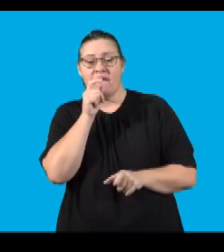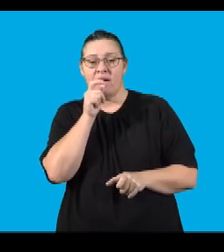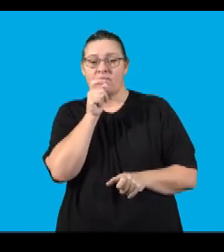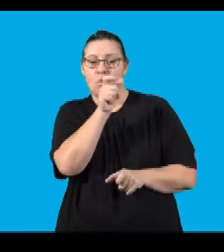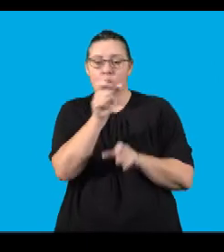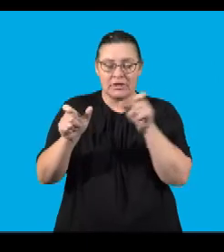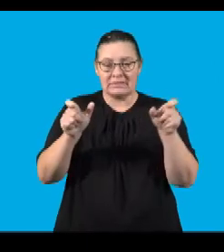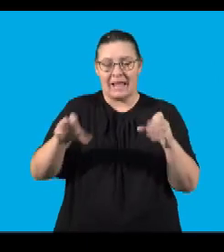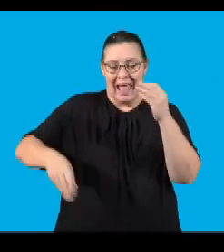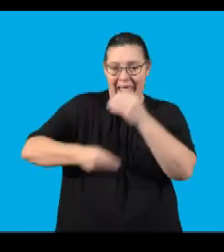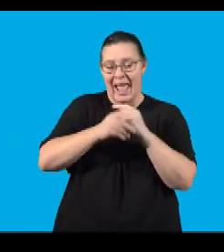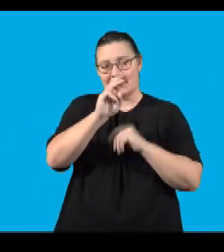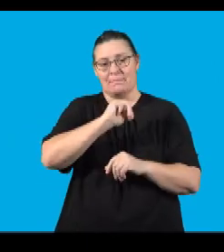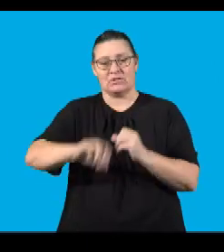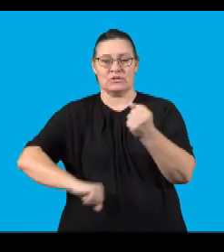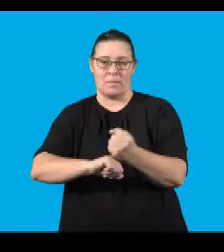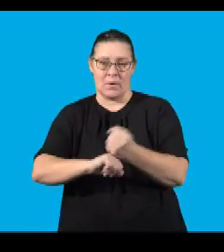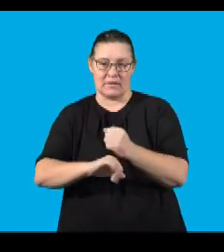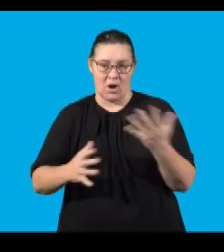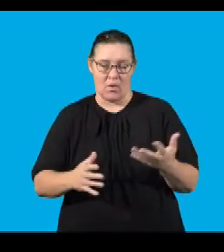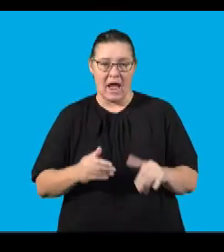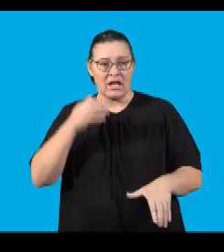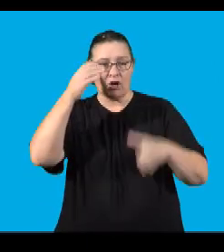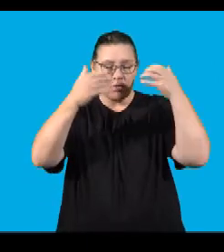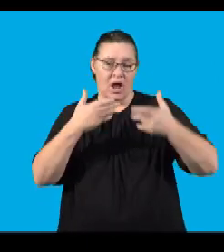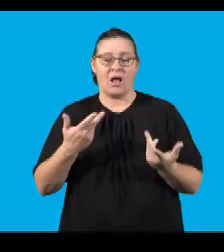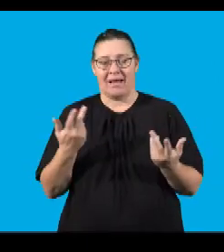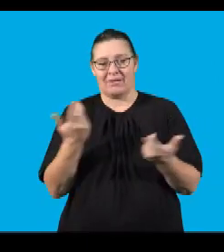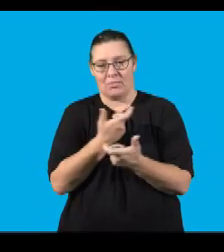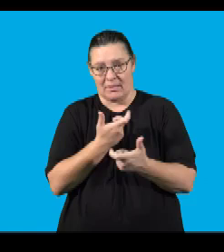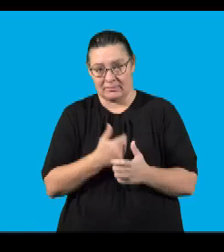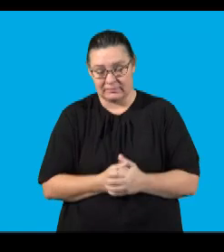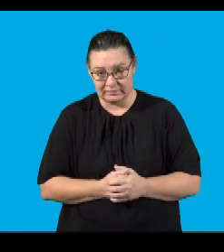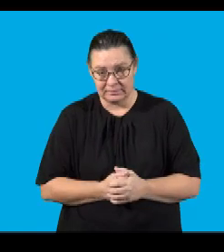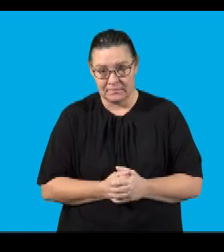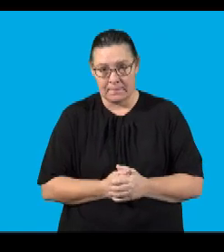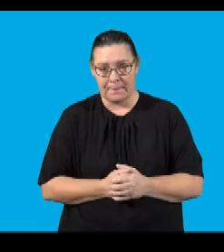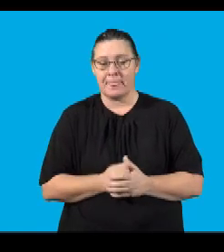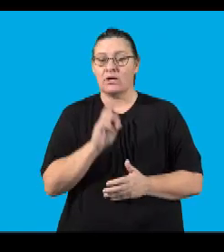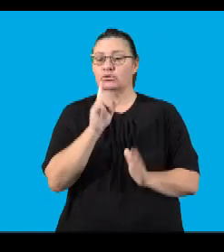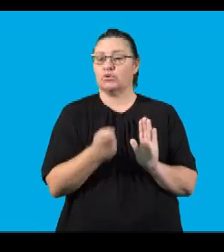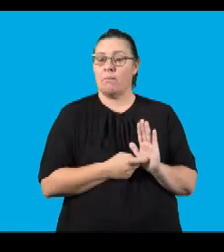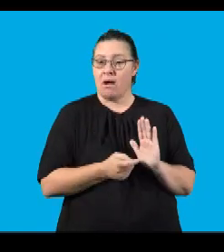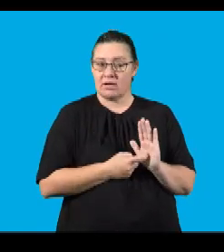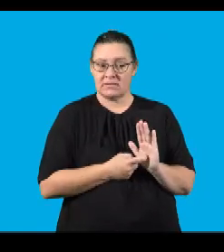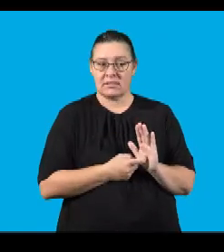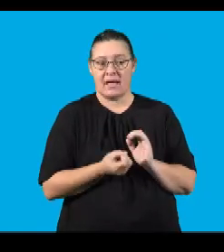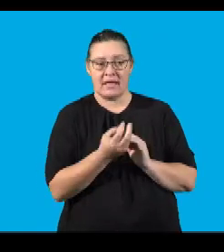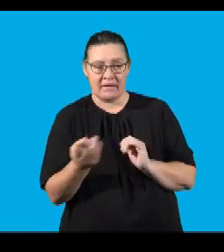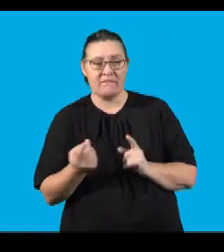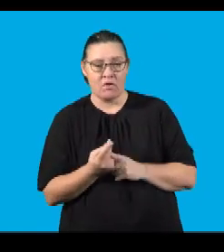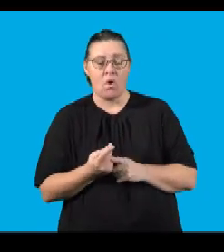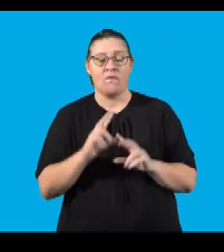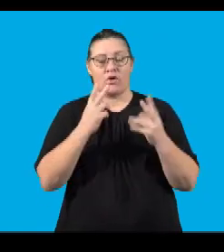elements support the message and also create humor. There will be 2 marks on the following: